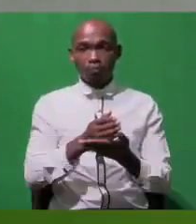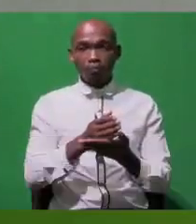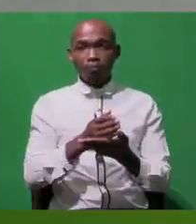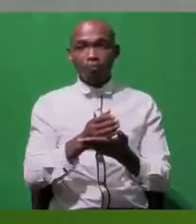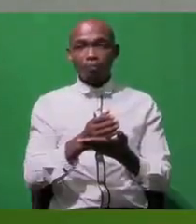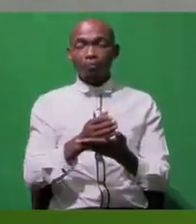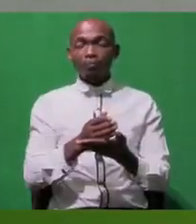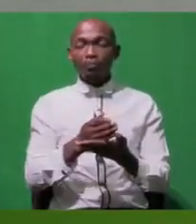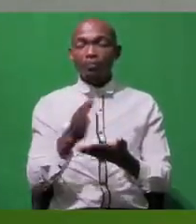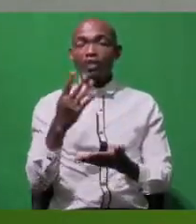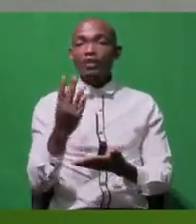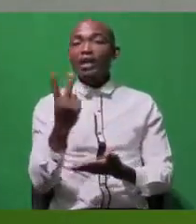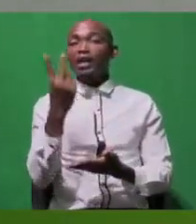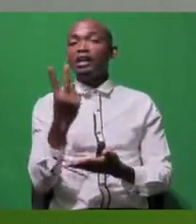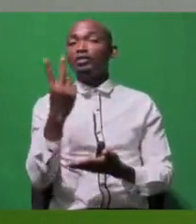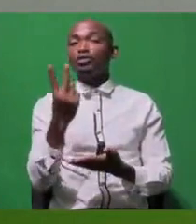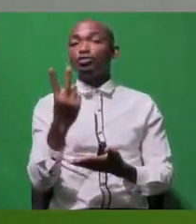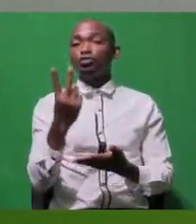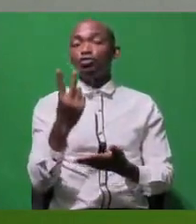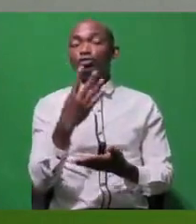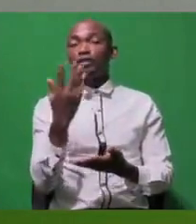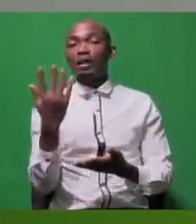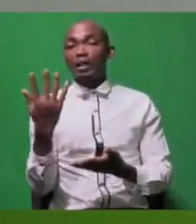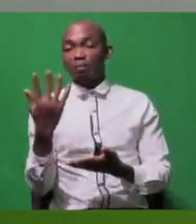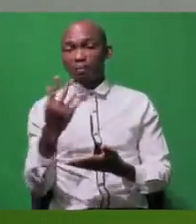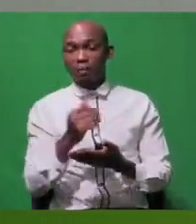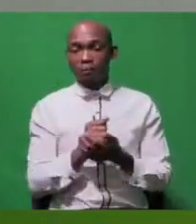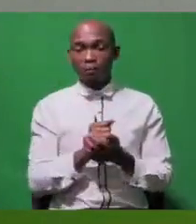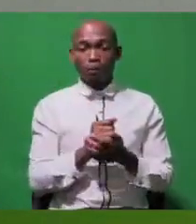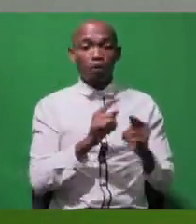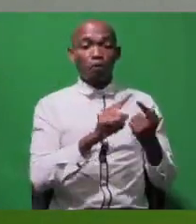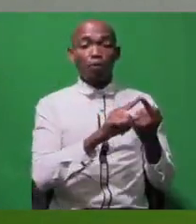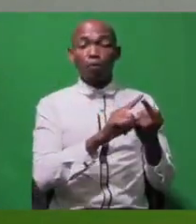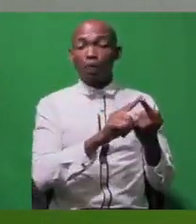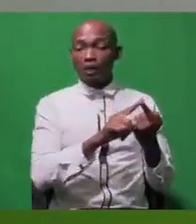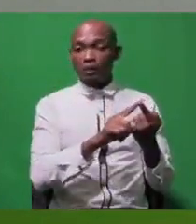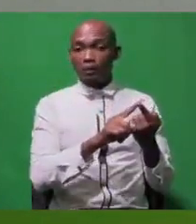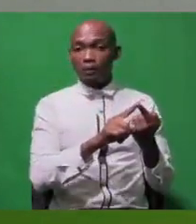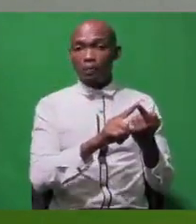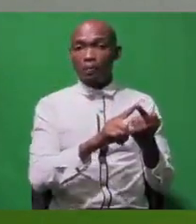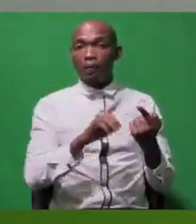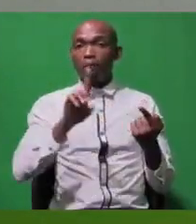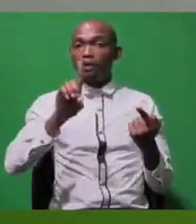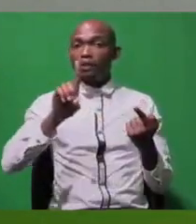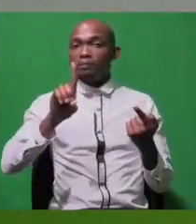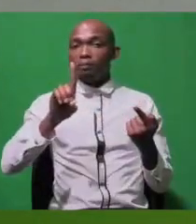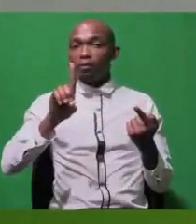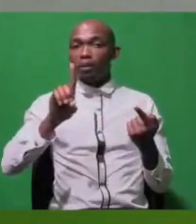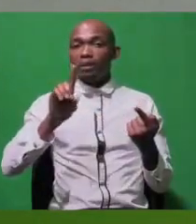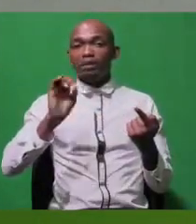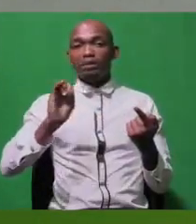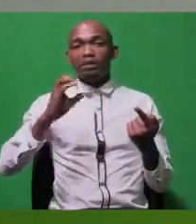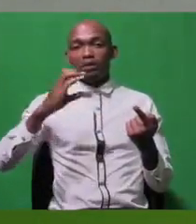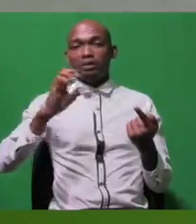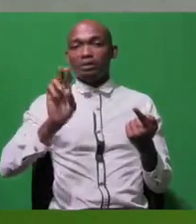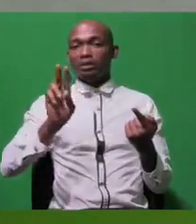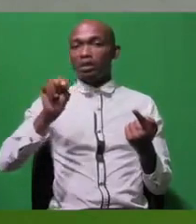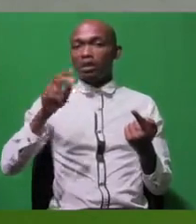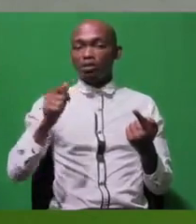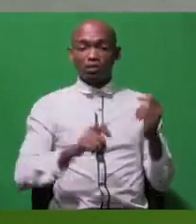There are 2 types of cash discount. One is discount allowed,